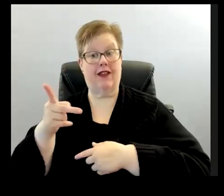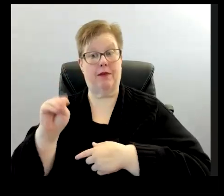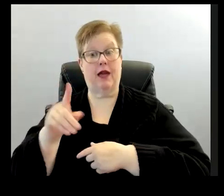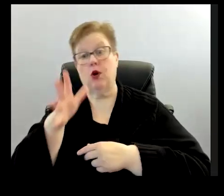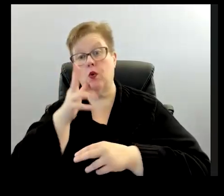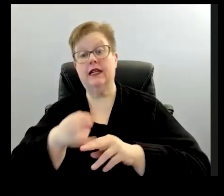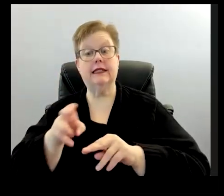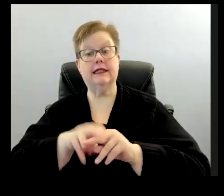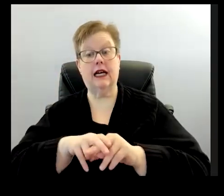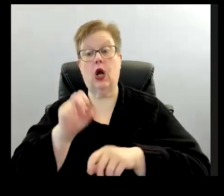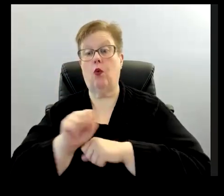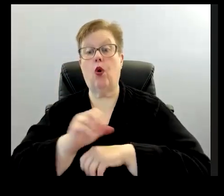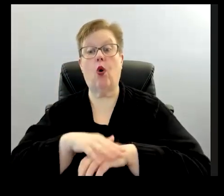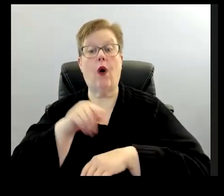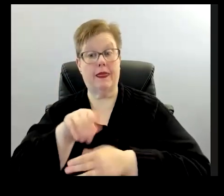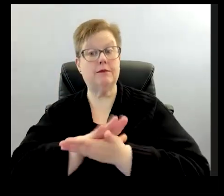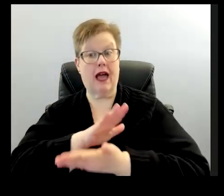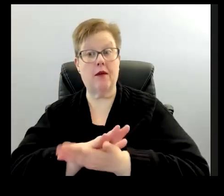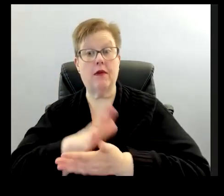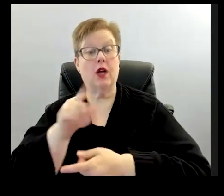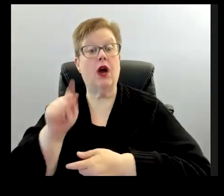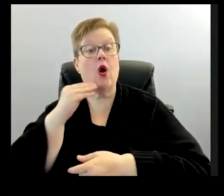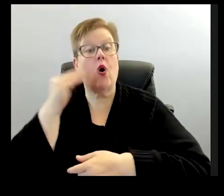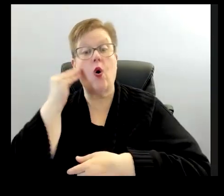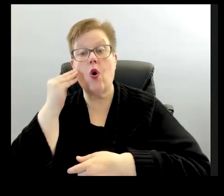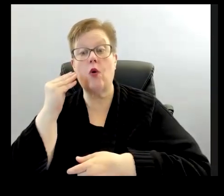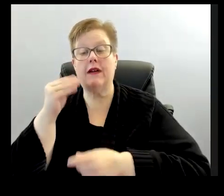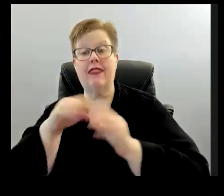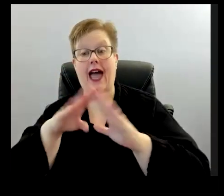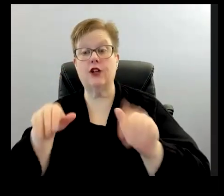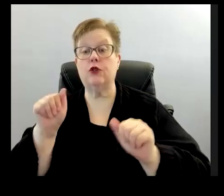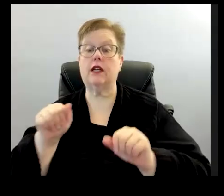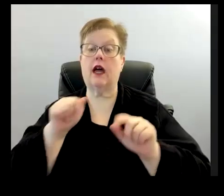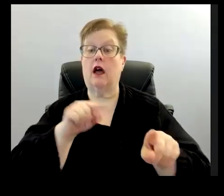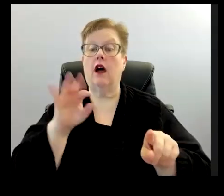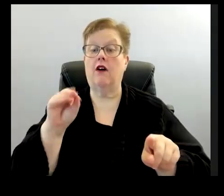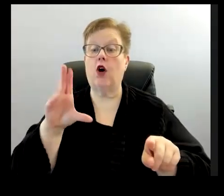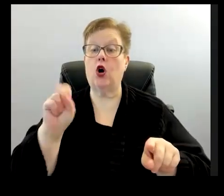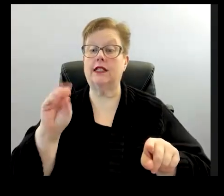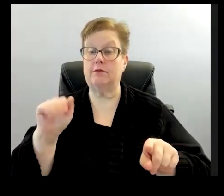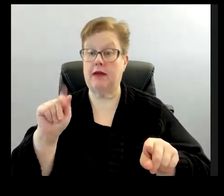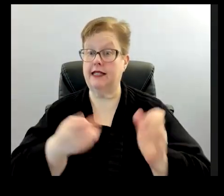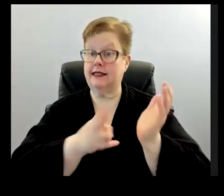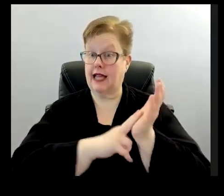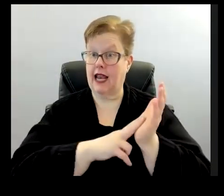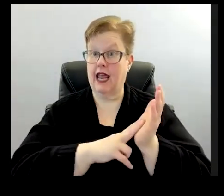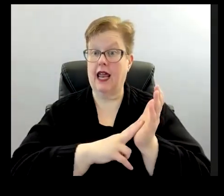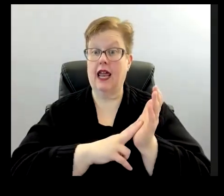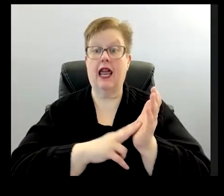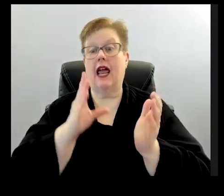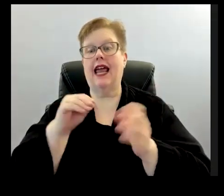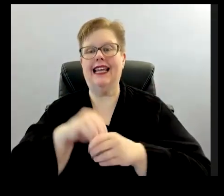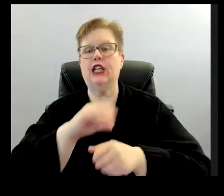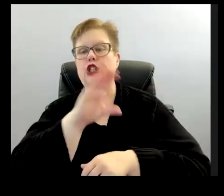sit down and you're going to work on this paper, and you're at home in the house. You can go on to FocusMate, sign up, and have be in essentially